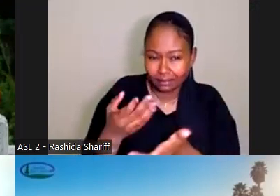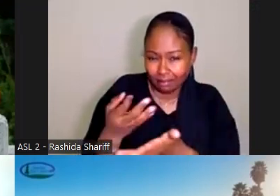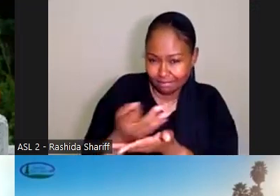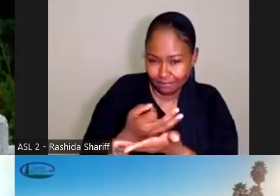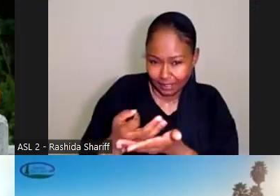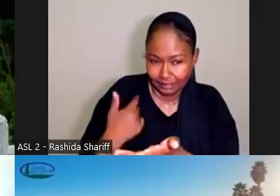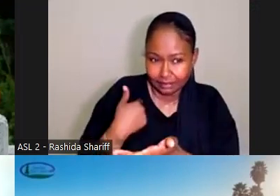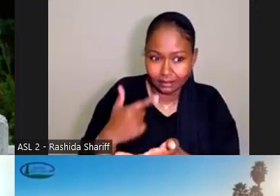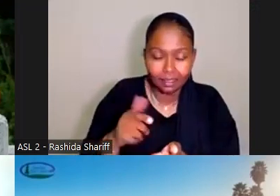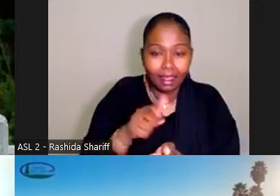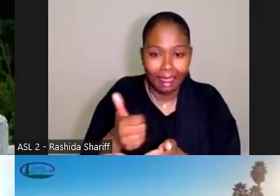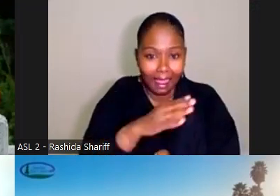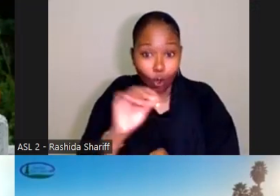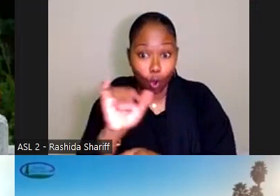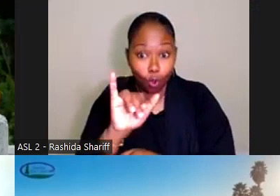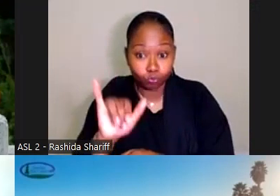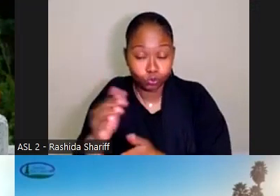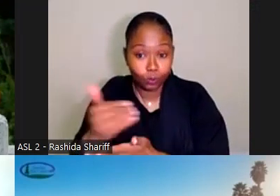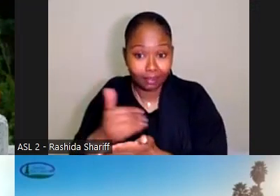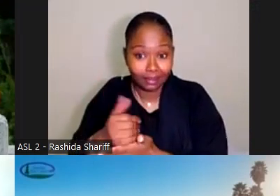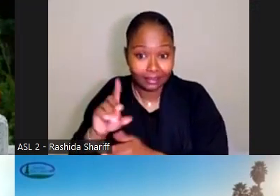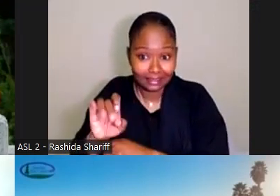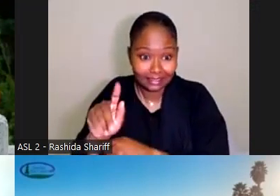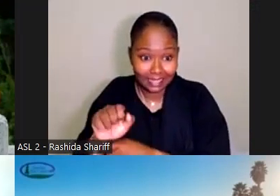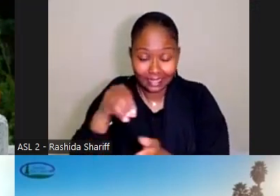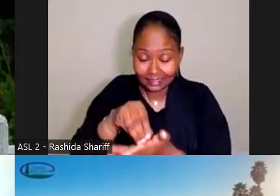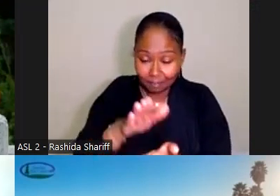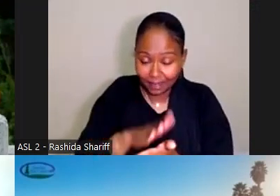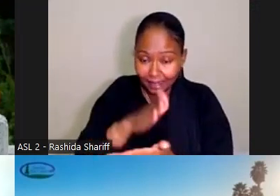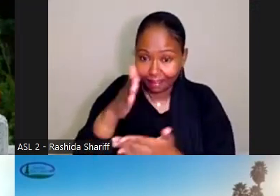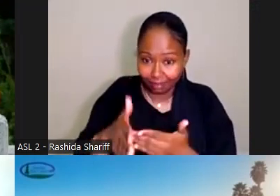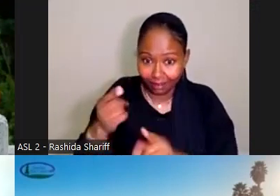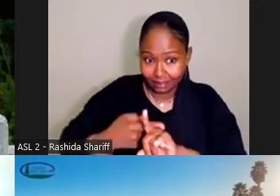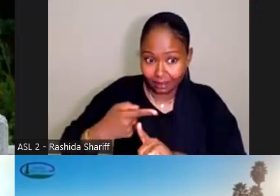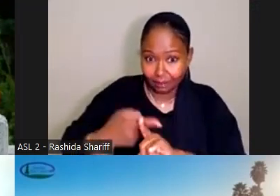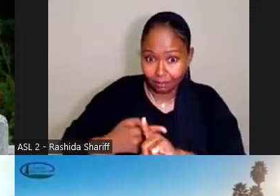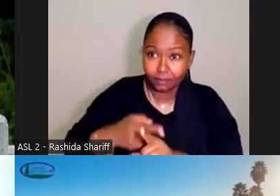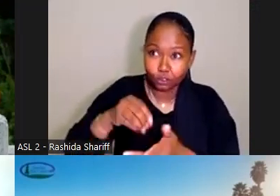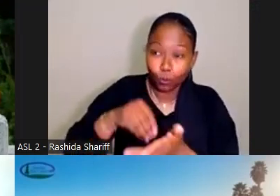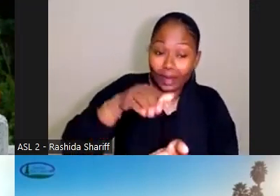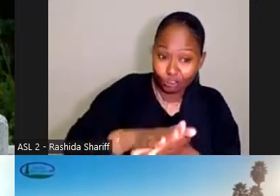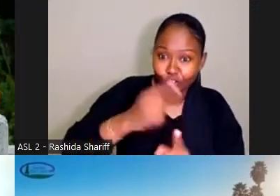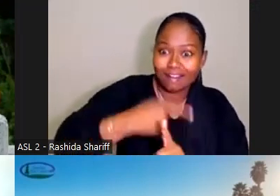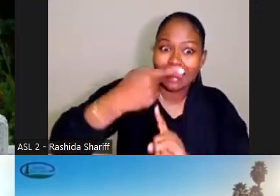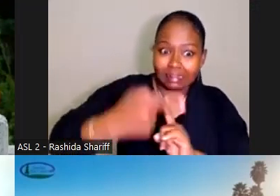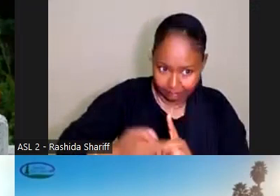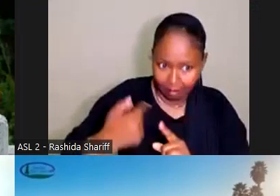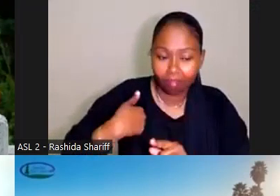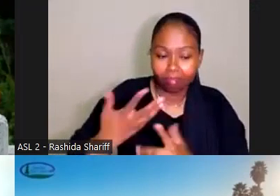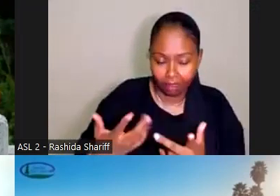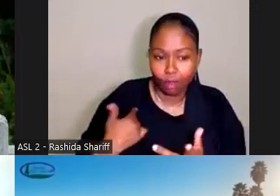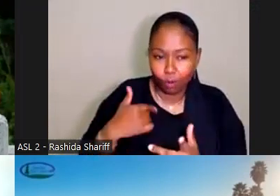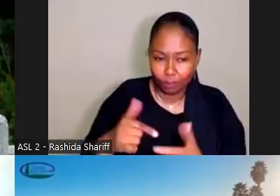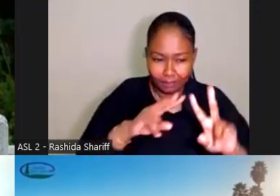data. The facilities need to submit it by the end of the month. So we'll, in the next month or so, we'll be able to analyze all of our data, but just